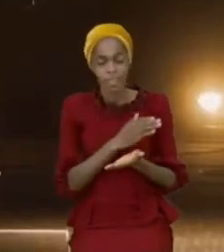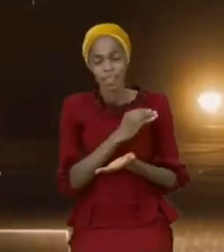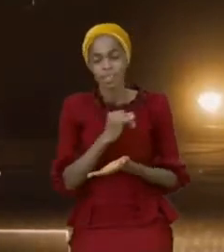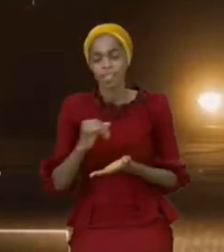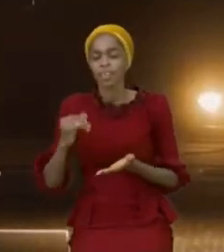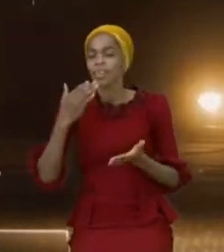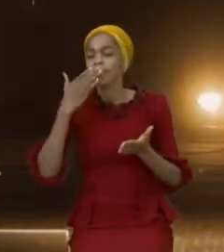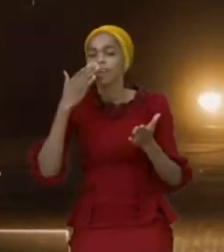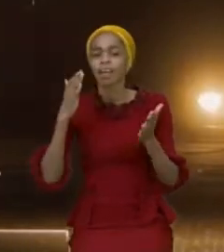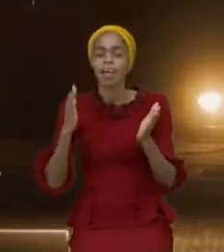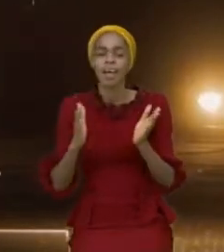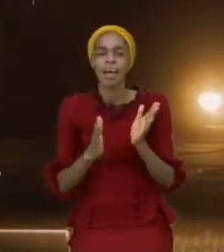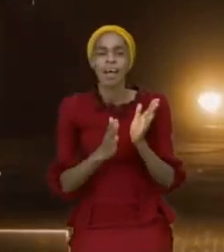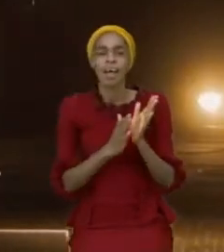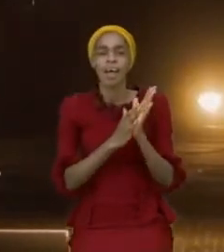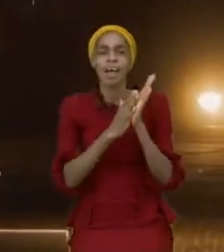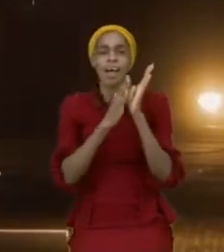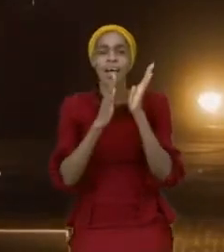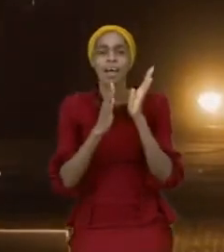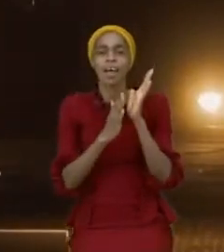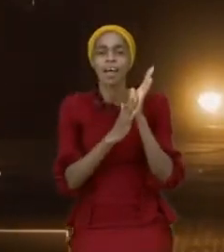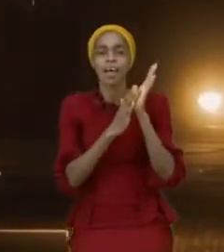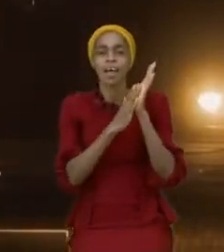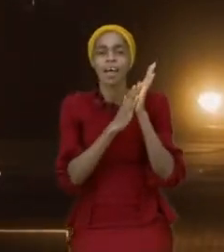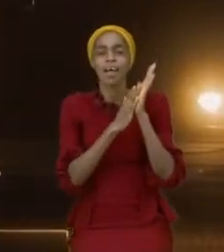We sing